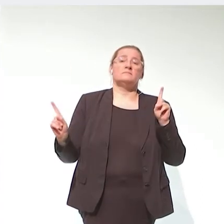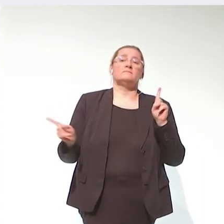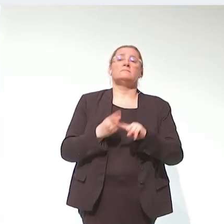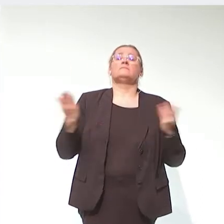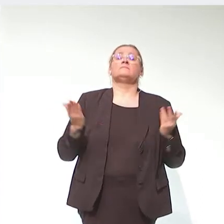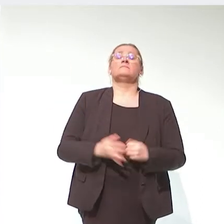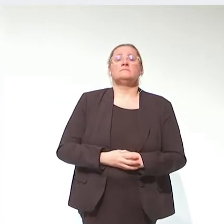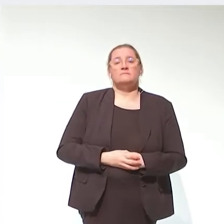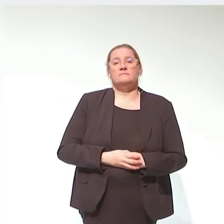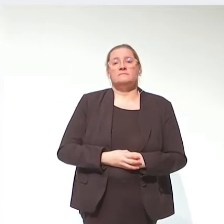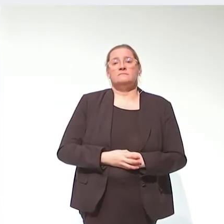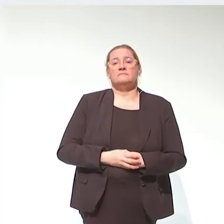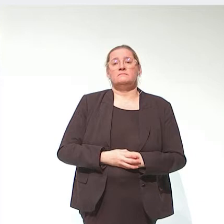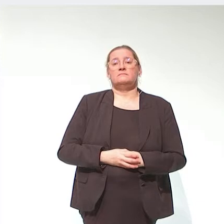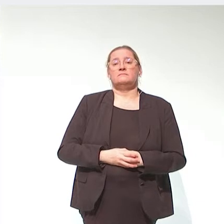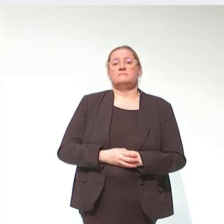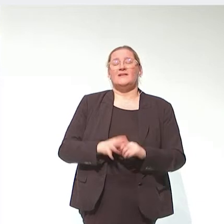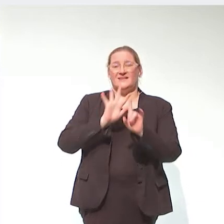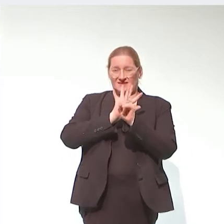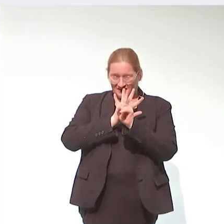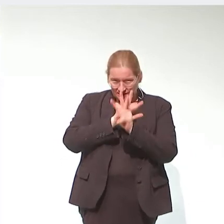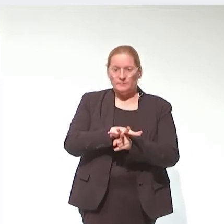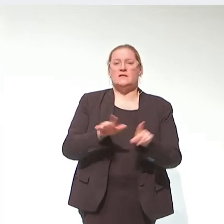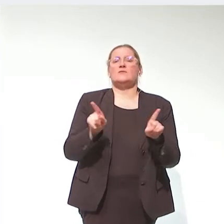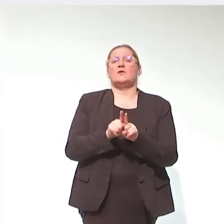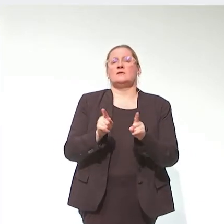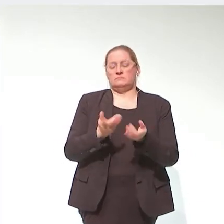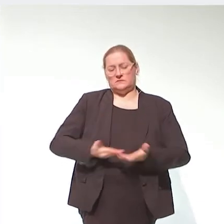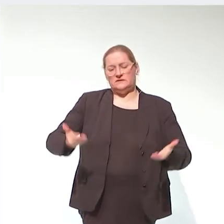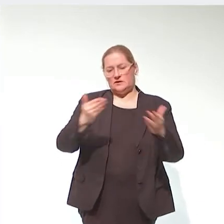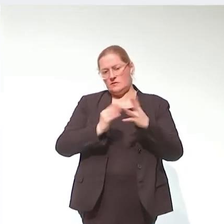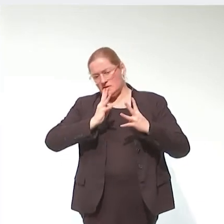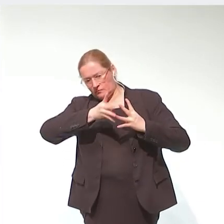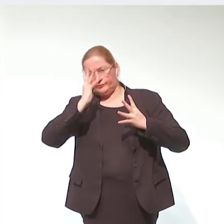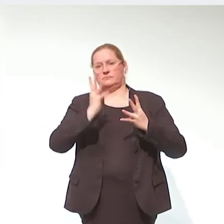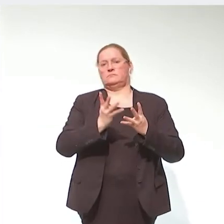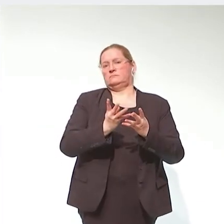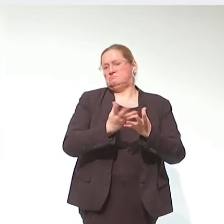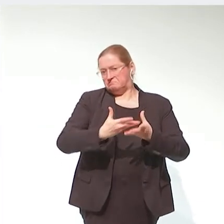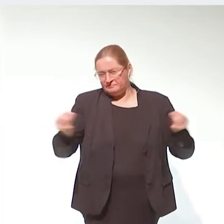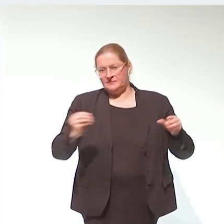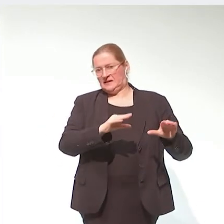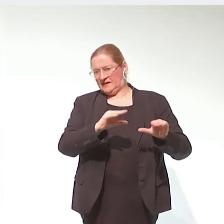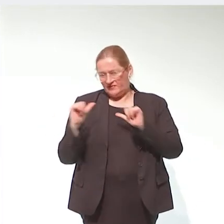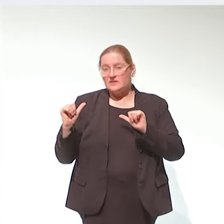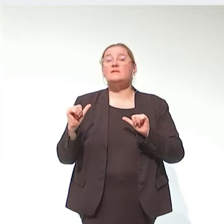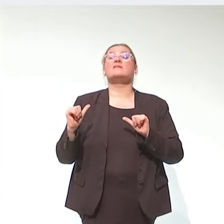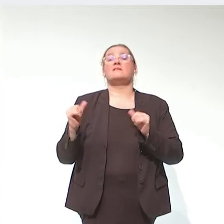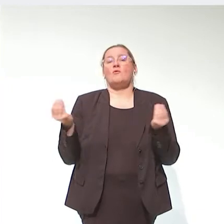regarding disability in the open labor market. The basic purpose of this project